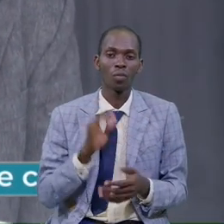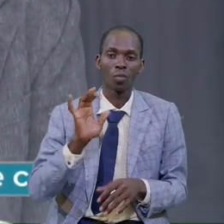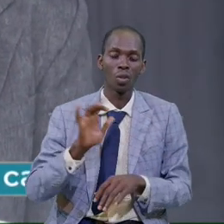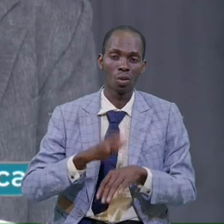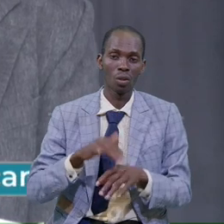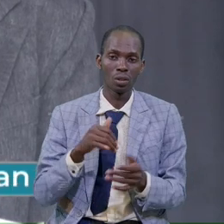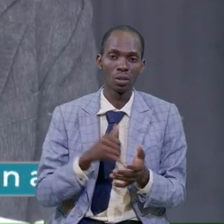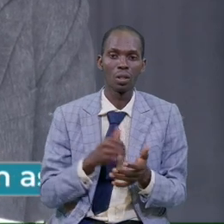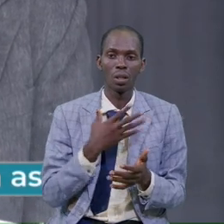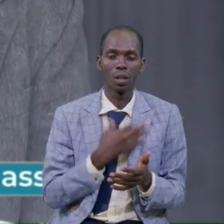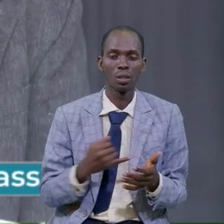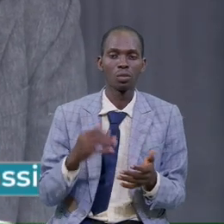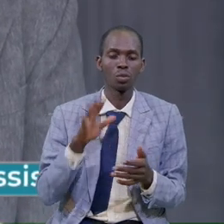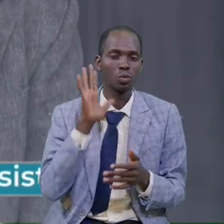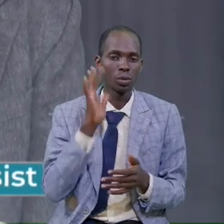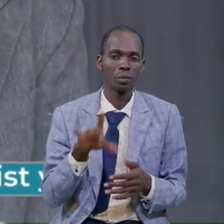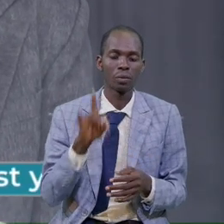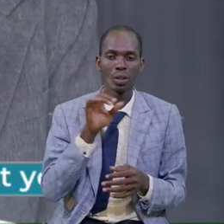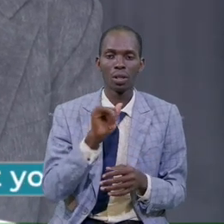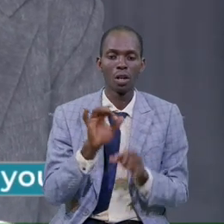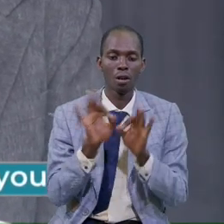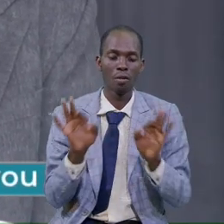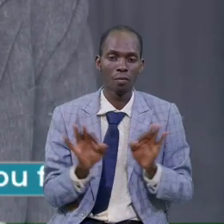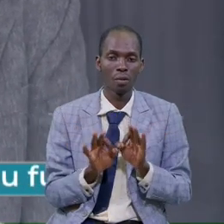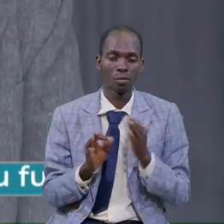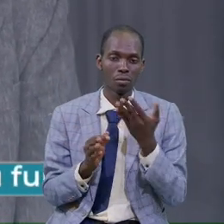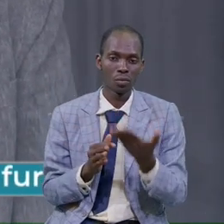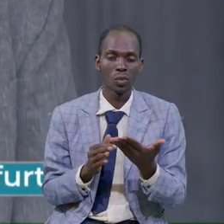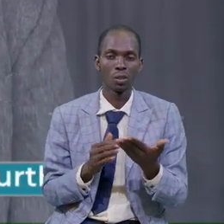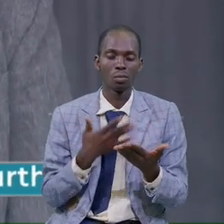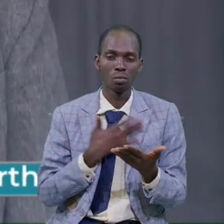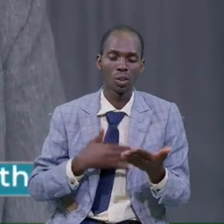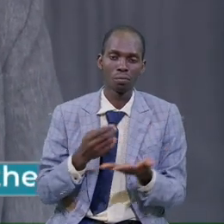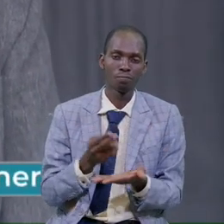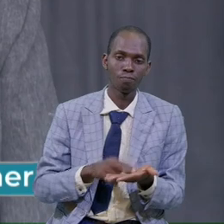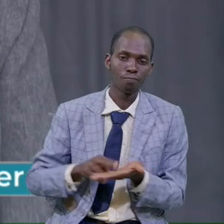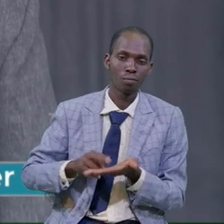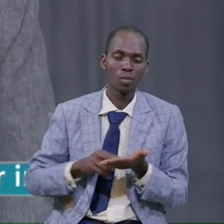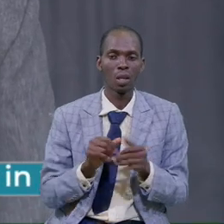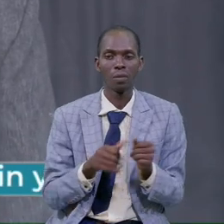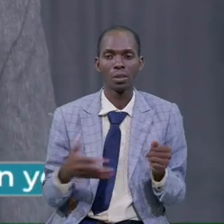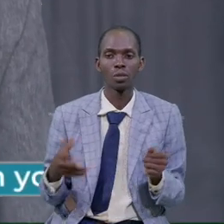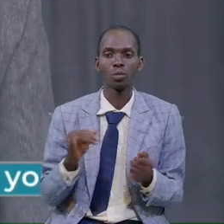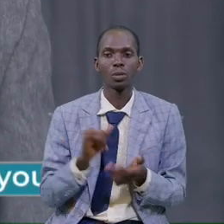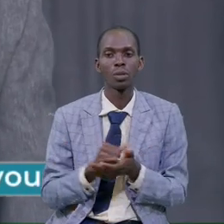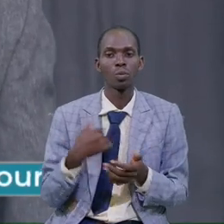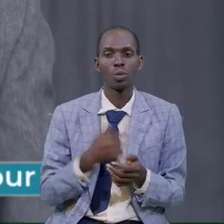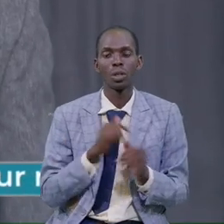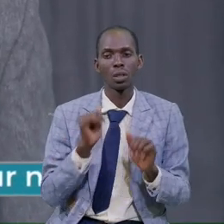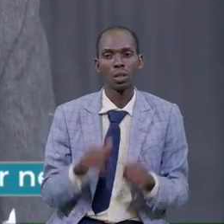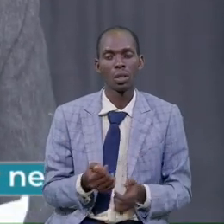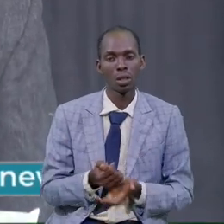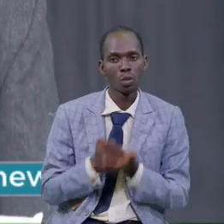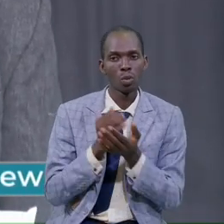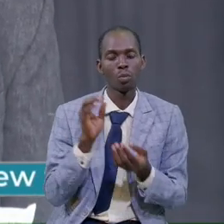form, so we can assist you further. Donc remplissez le formulaire pour que nous puissions